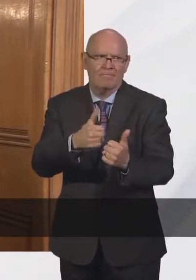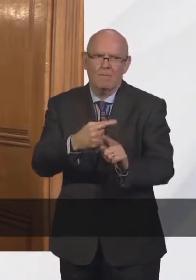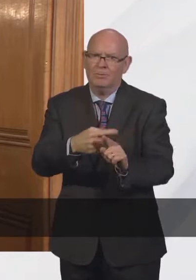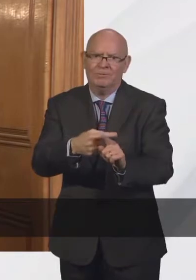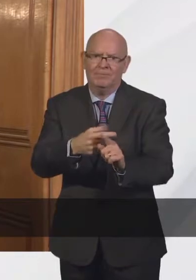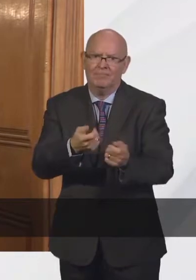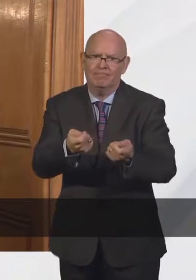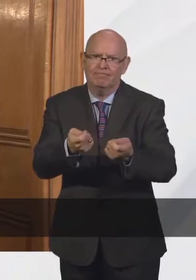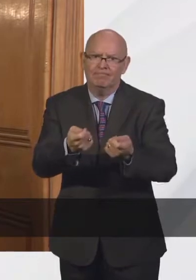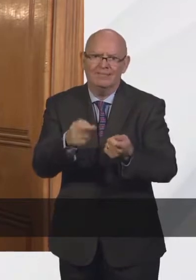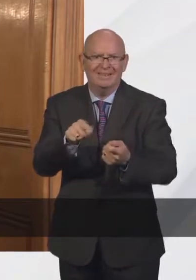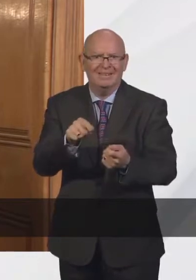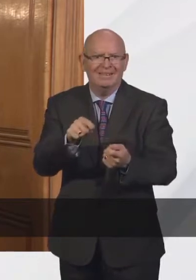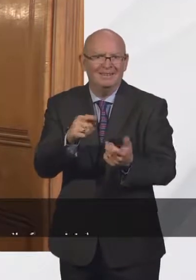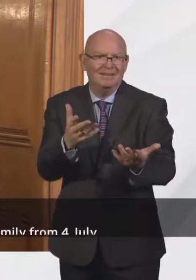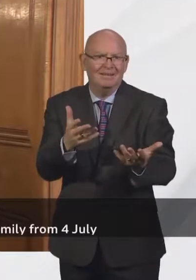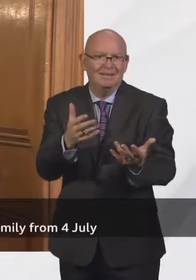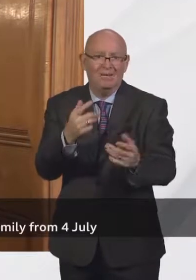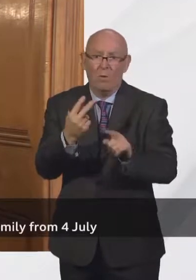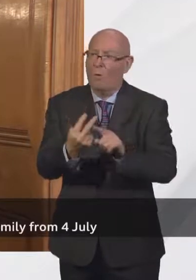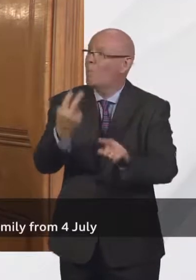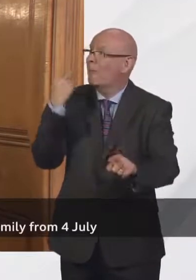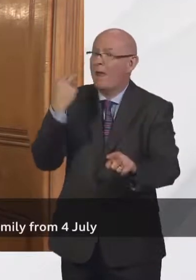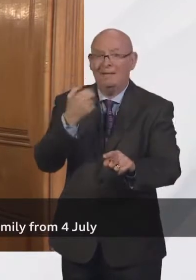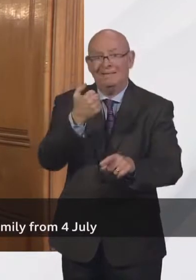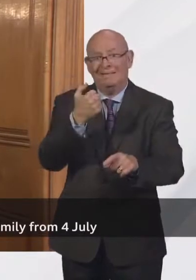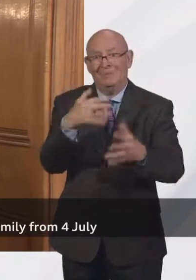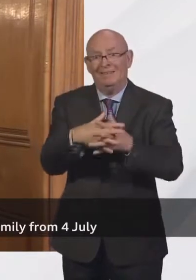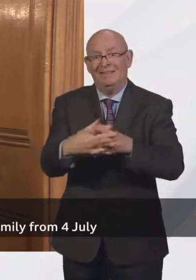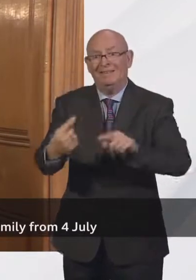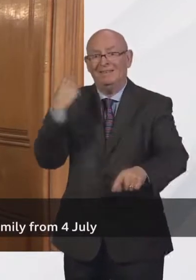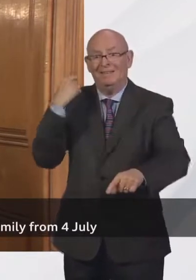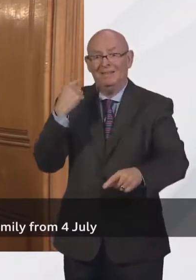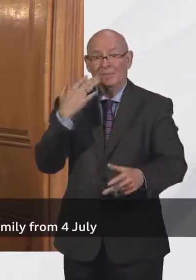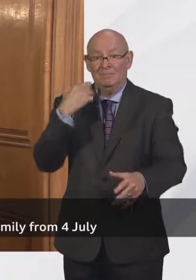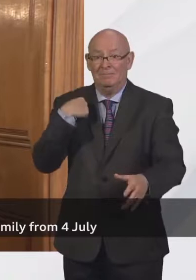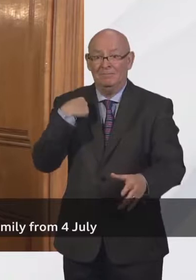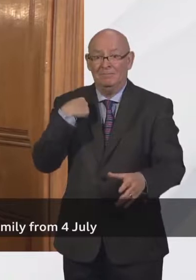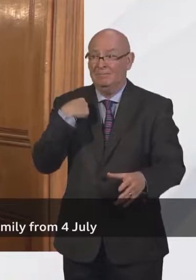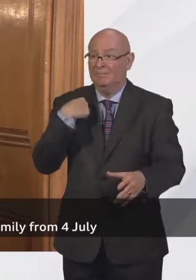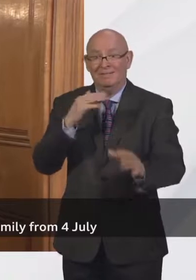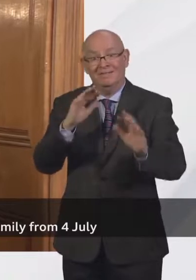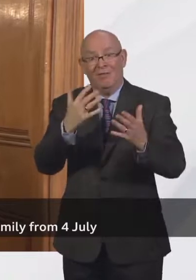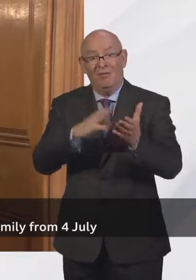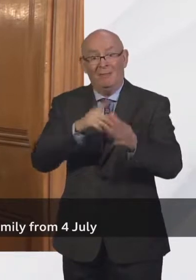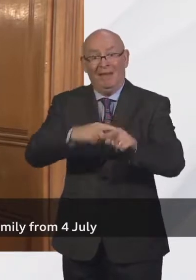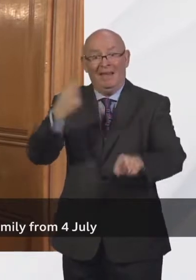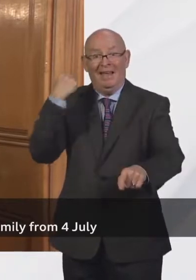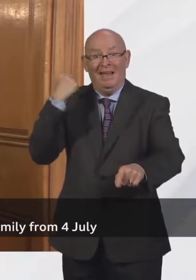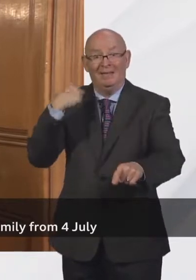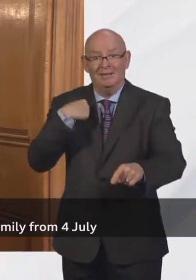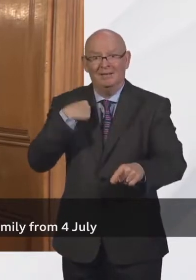out this plan, I think a lot of people were saying to me at the time that we'd be hard pushed to get to opening up